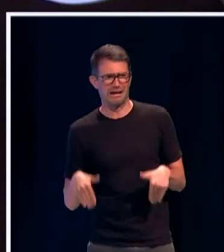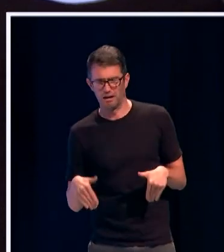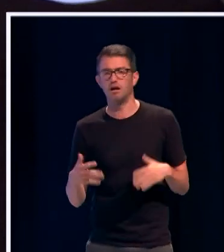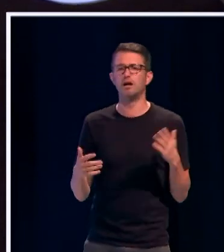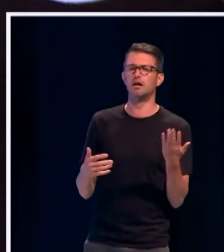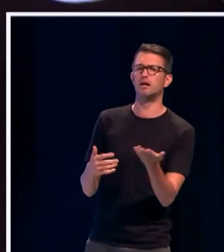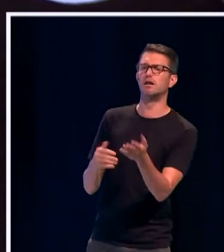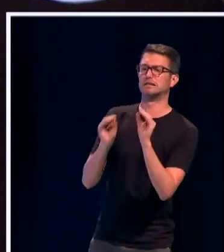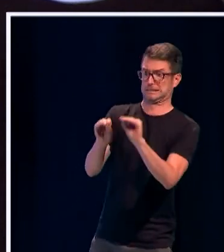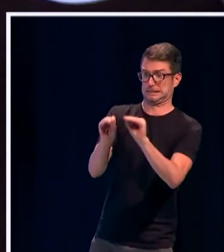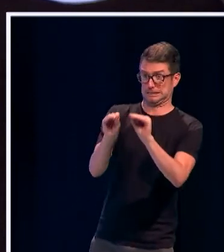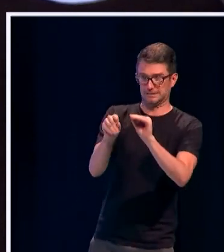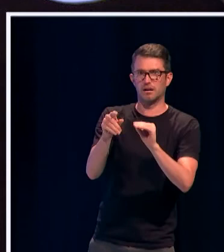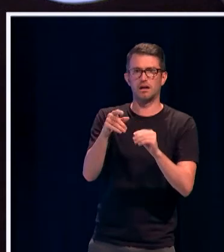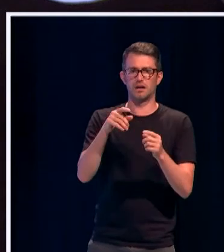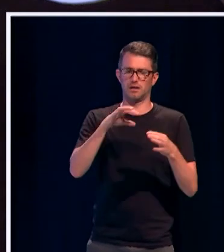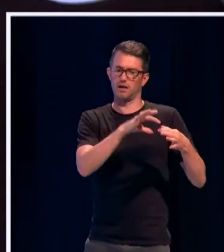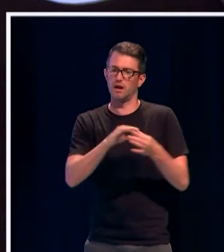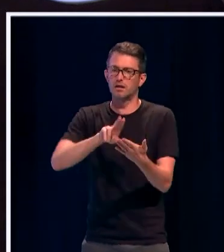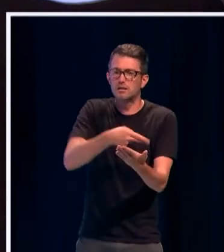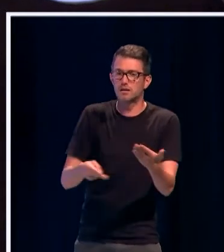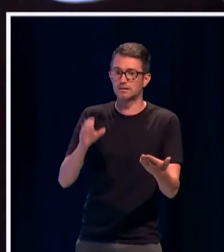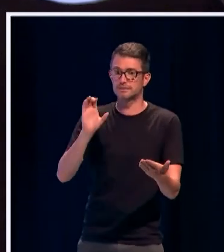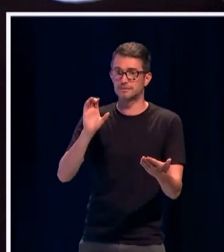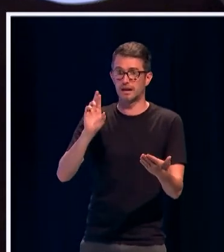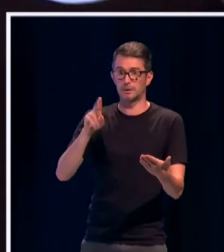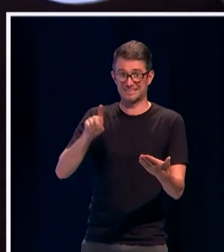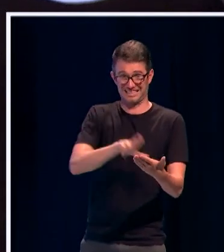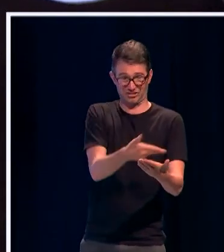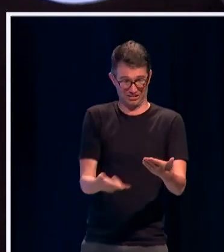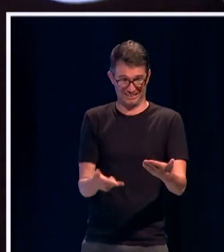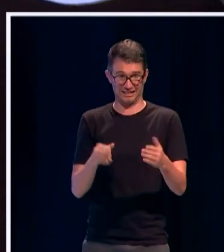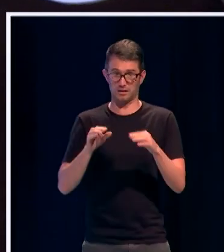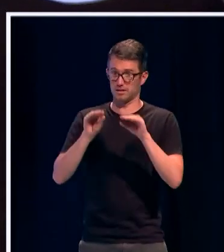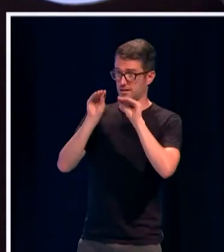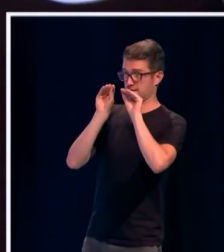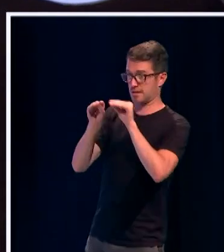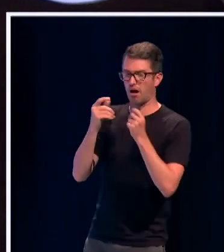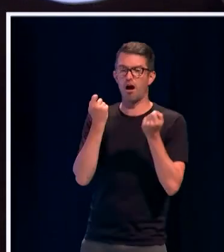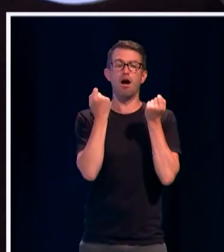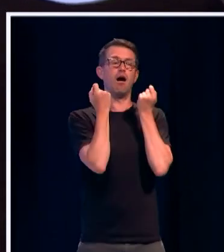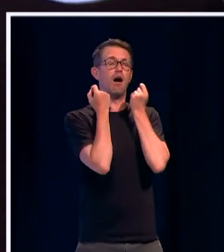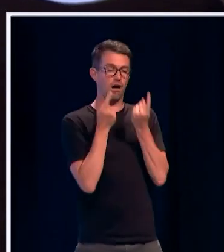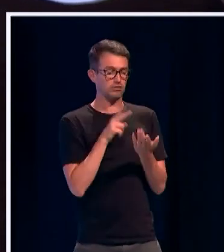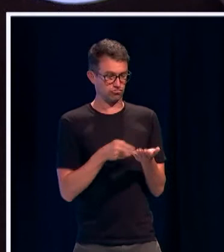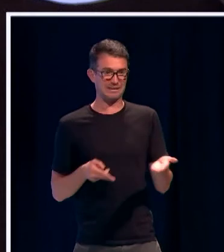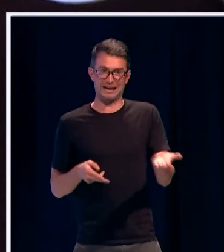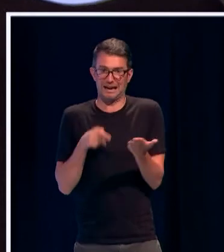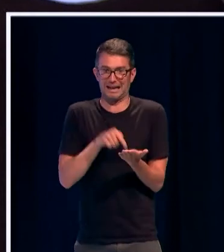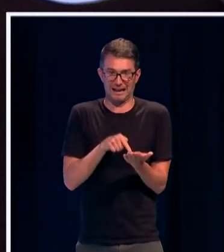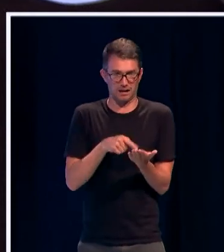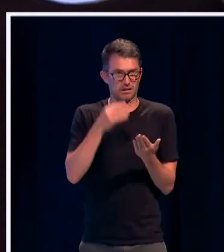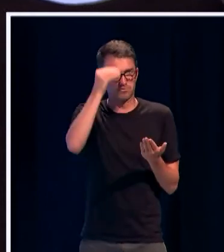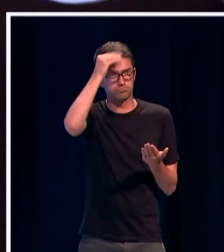as soon as he or she learns about CRPD, there are also other things like you have informations, you